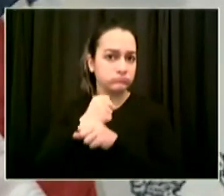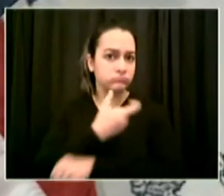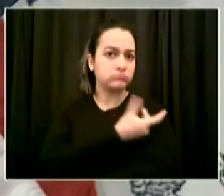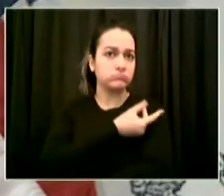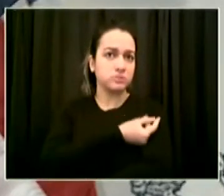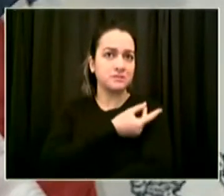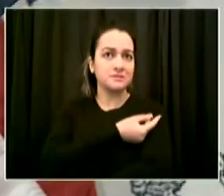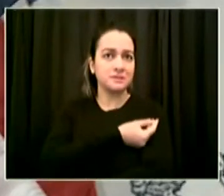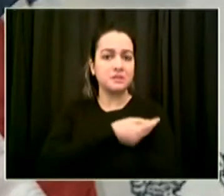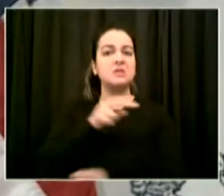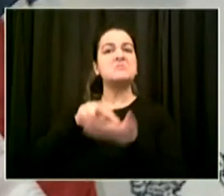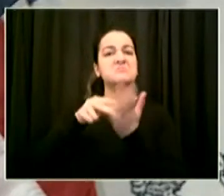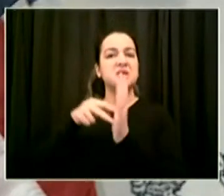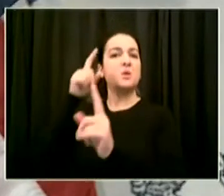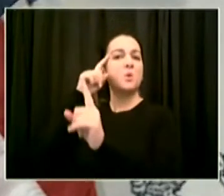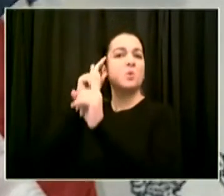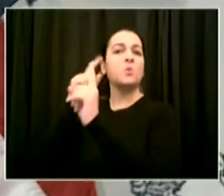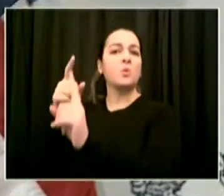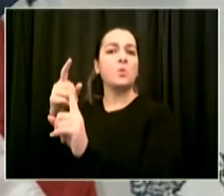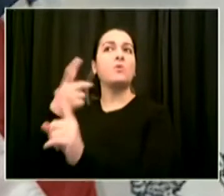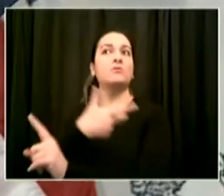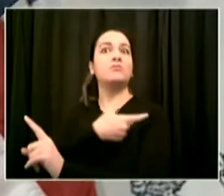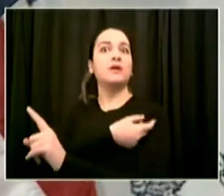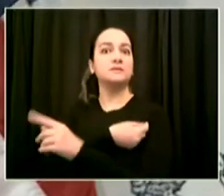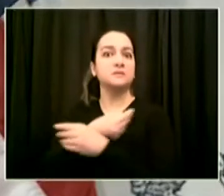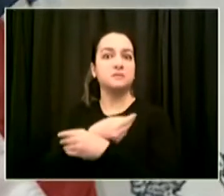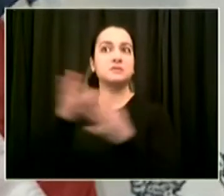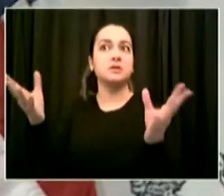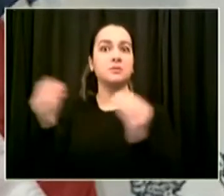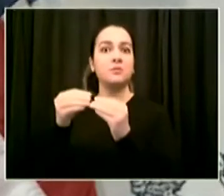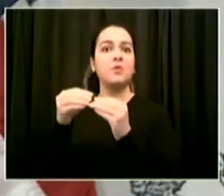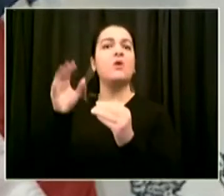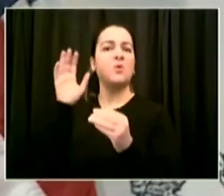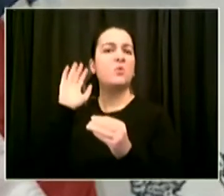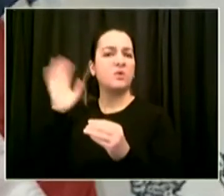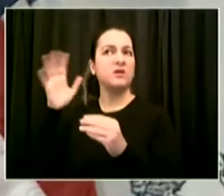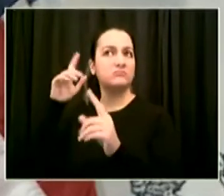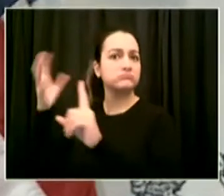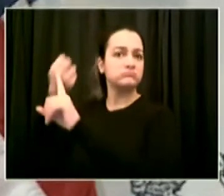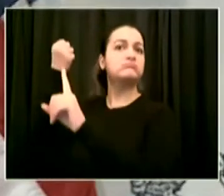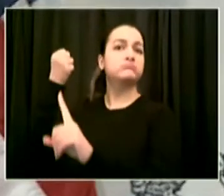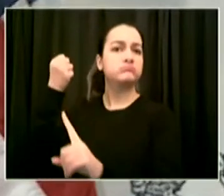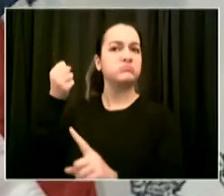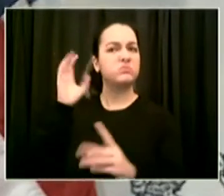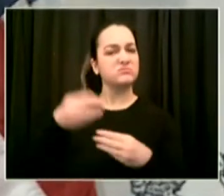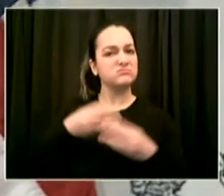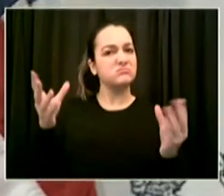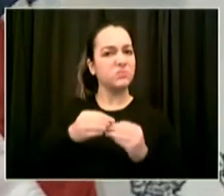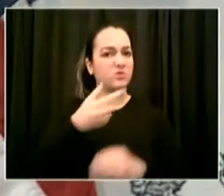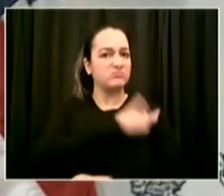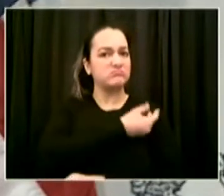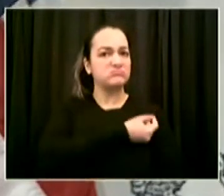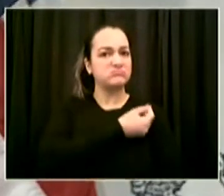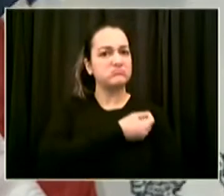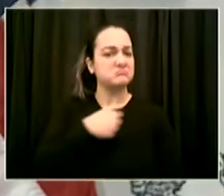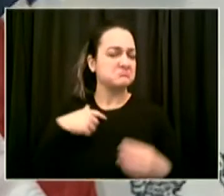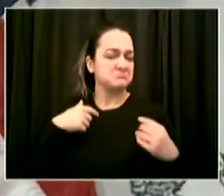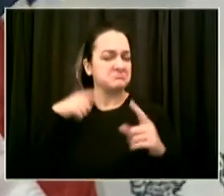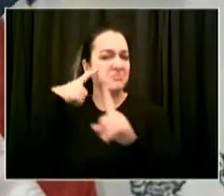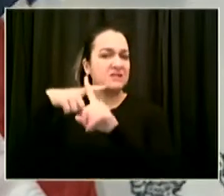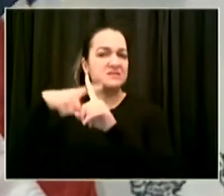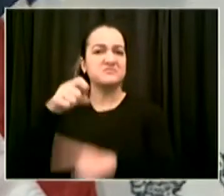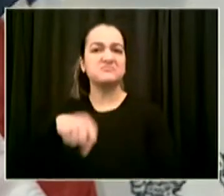see major changes in the supply reality in the coming weeks. I also know that the Johnson & Johnson vaccine is a double